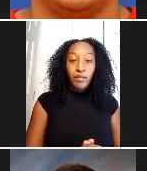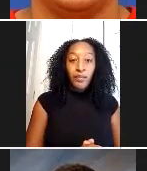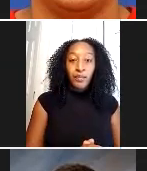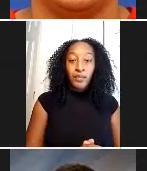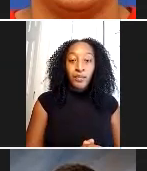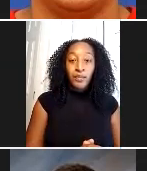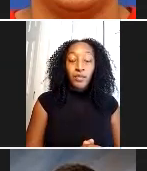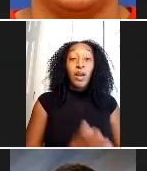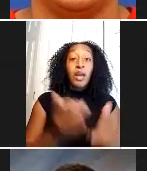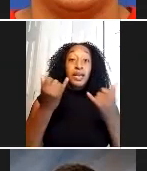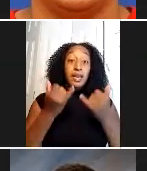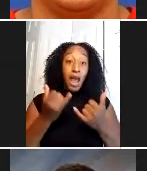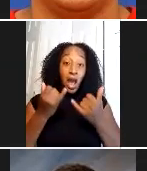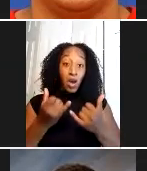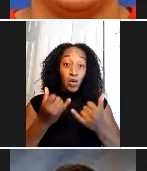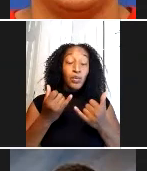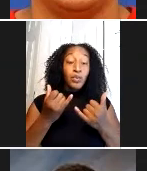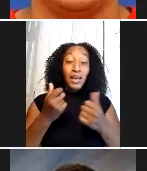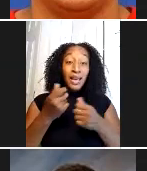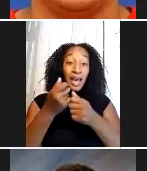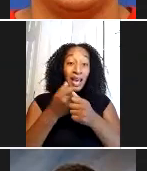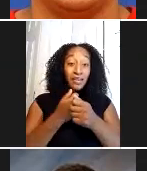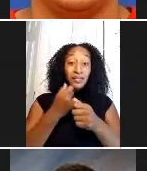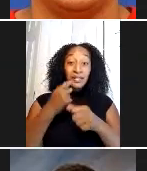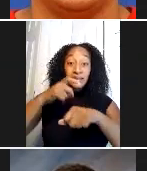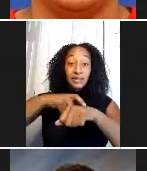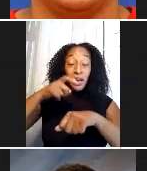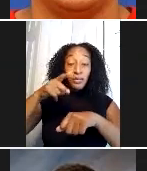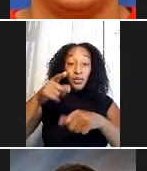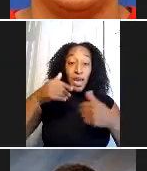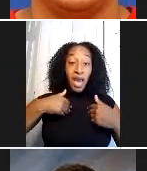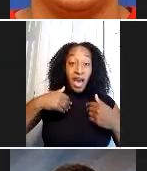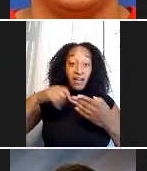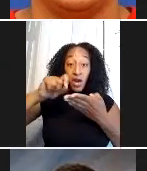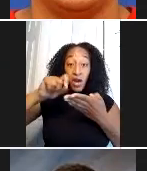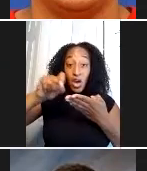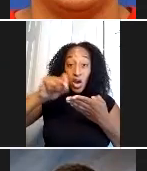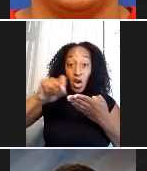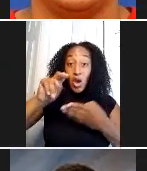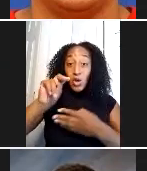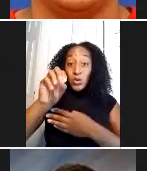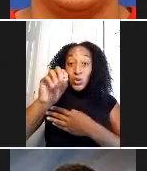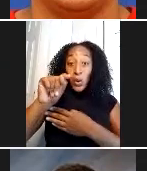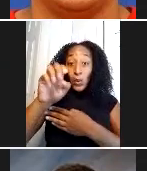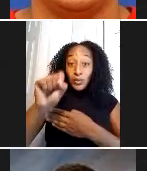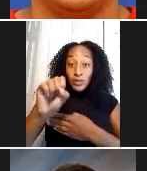So now in every one of my note packets, there's this information on how to study.